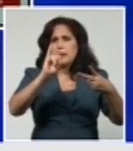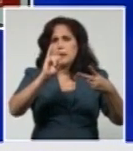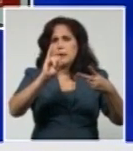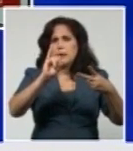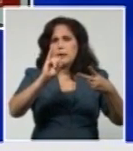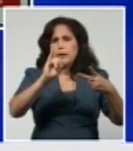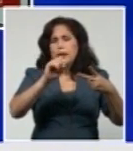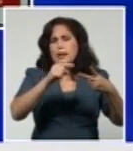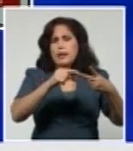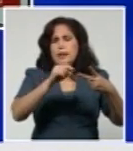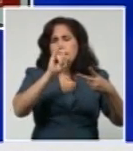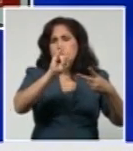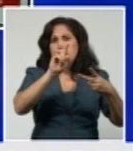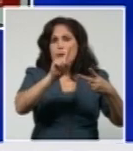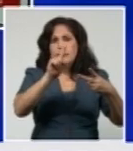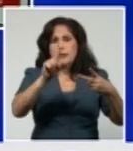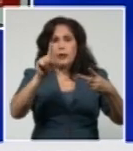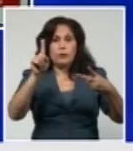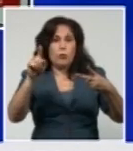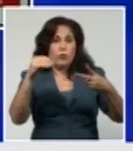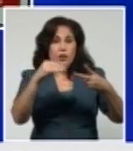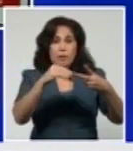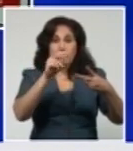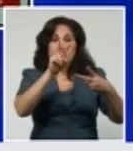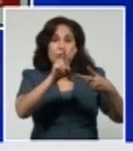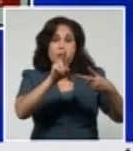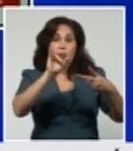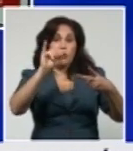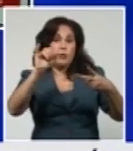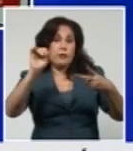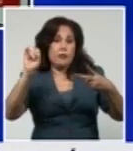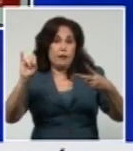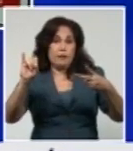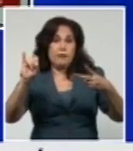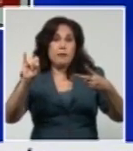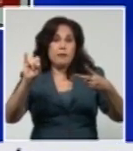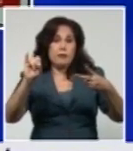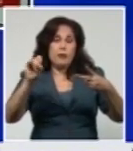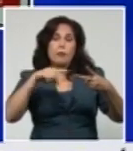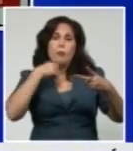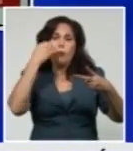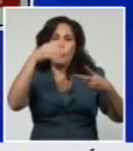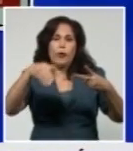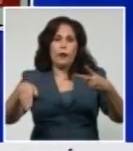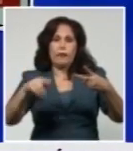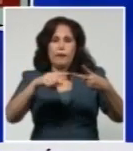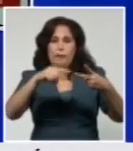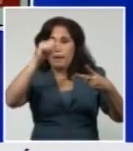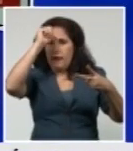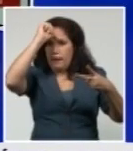151,747 fatalities. In 4th place comes Russia with